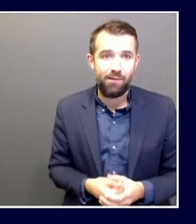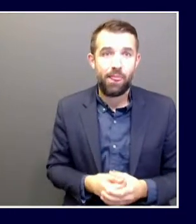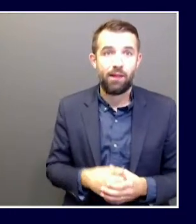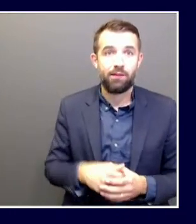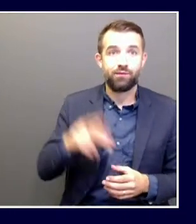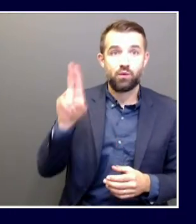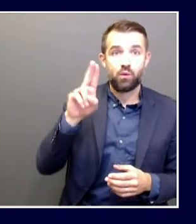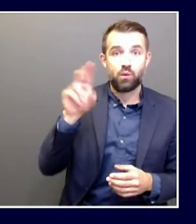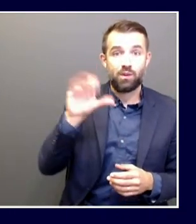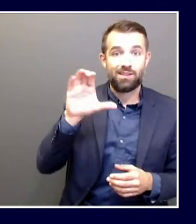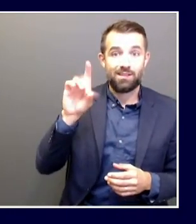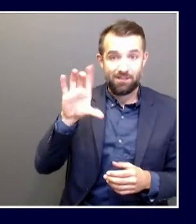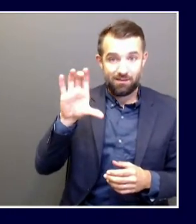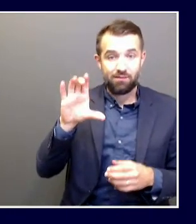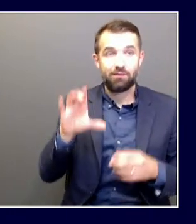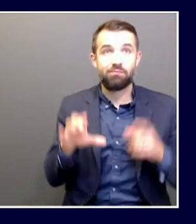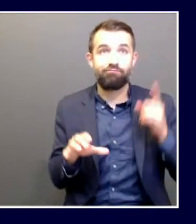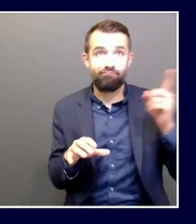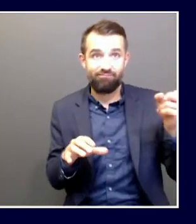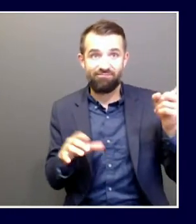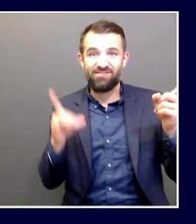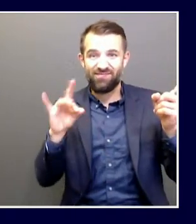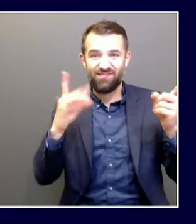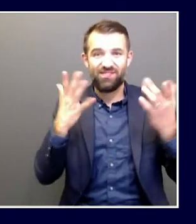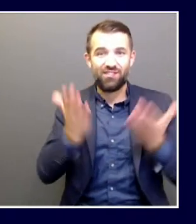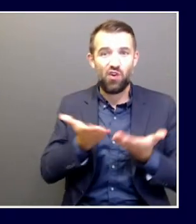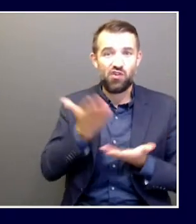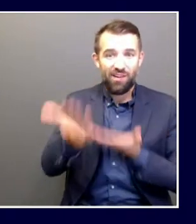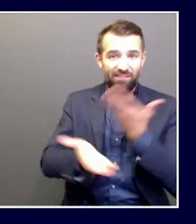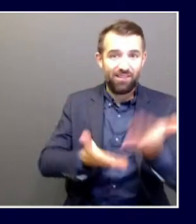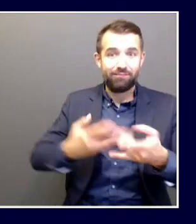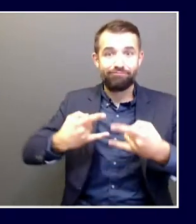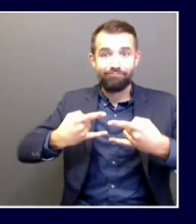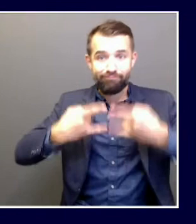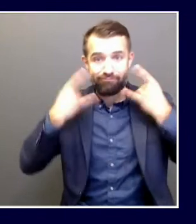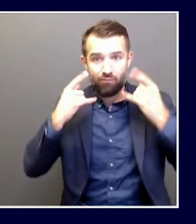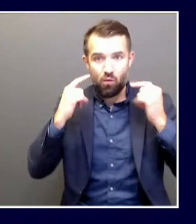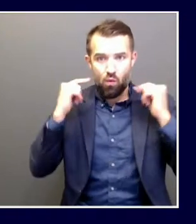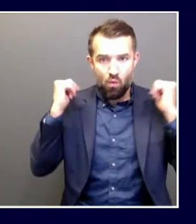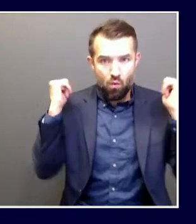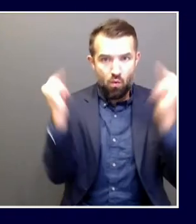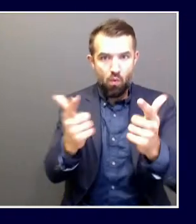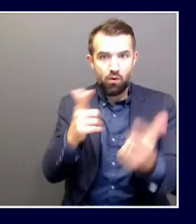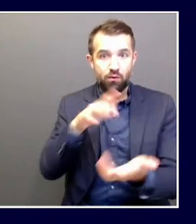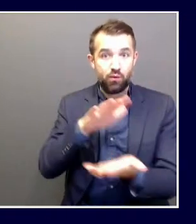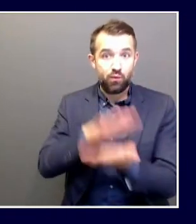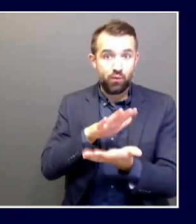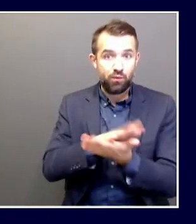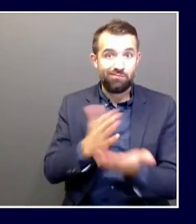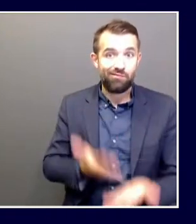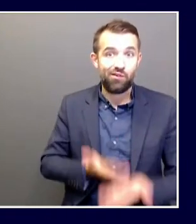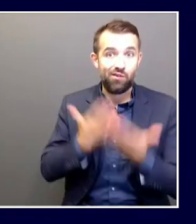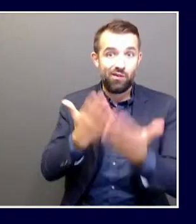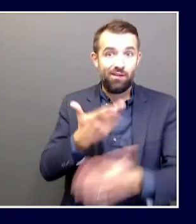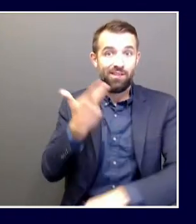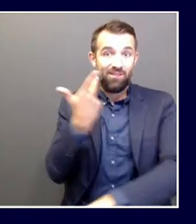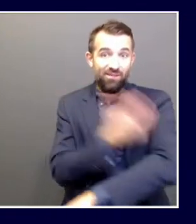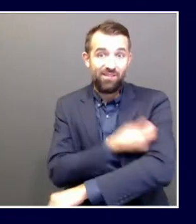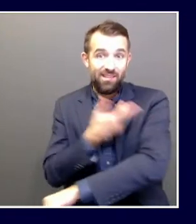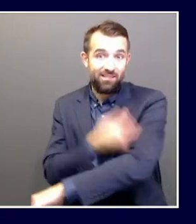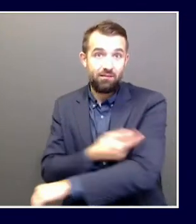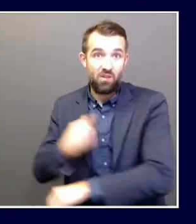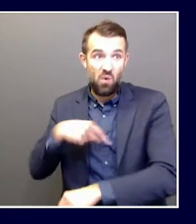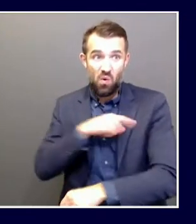recommendation for universal masking in schools. We obviously are encouraging people to be vaccinated, but a lot of this transmission continues